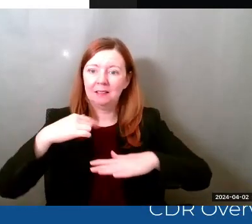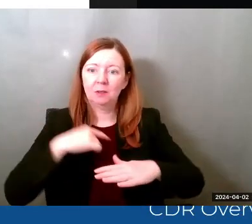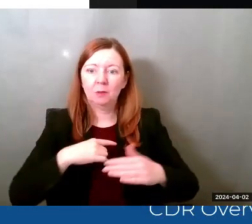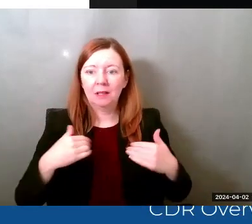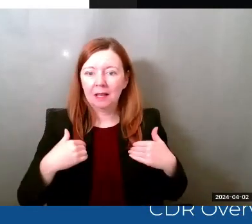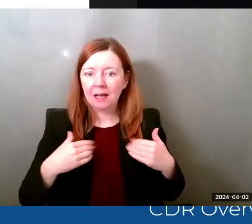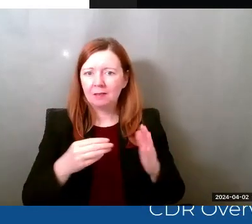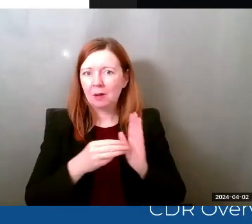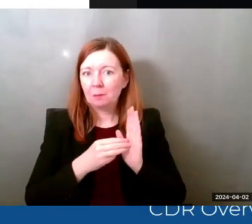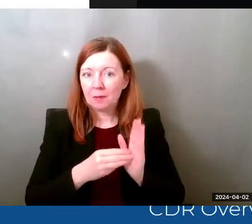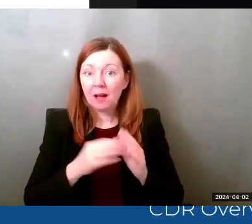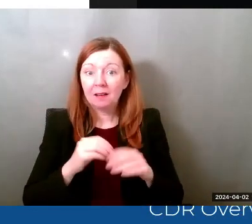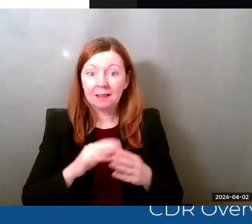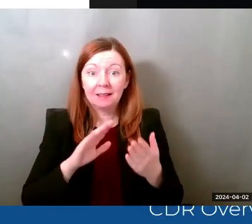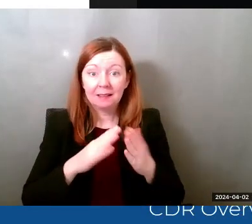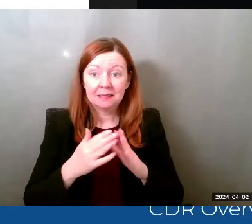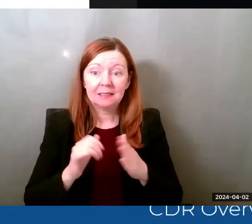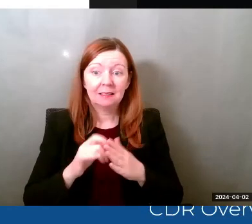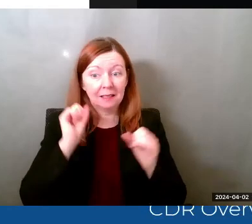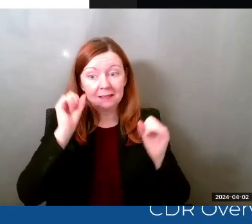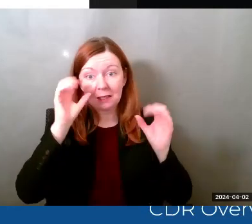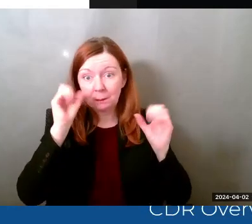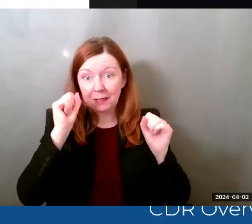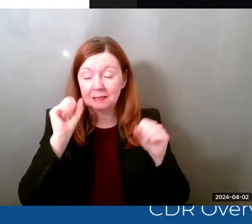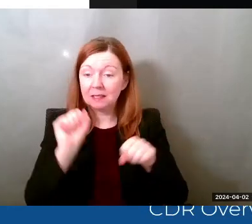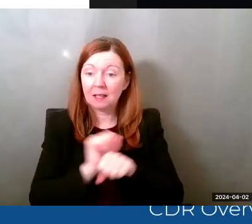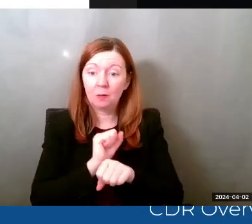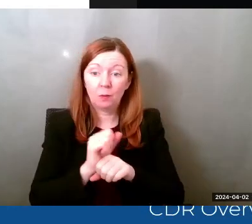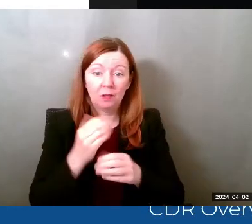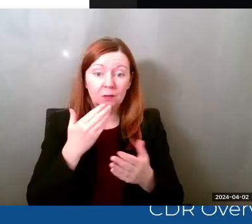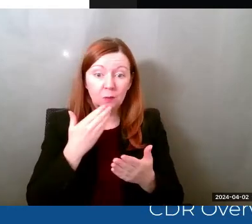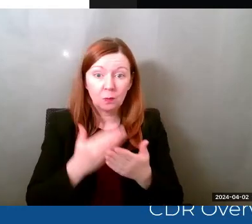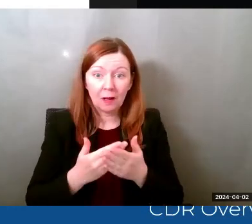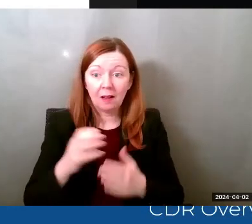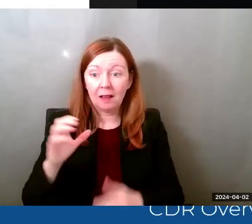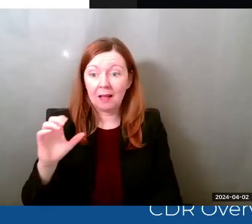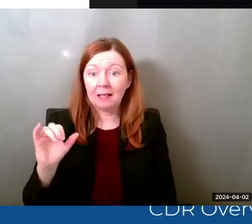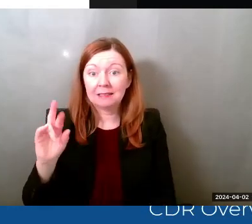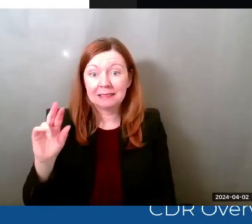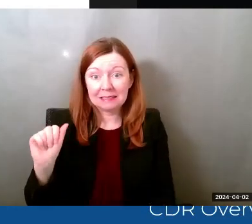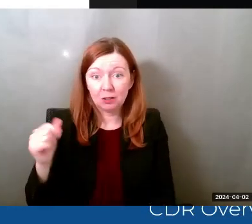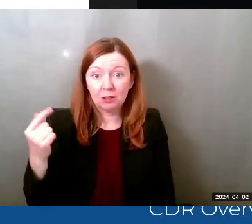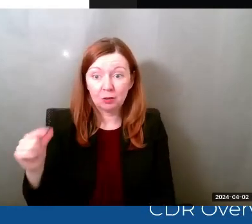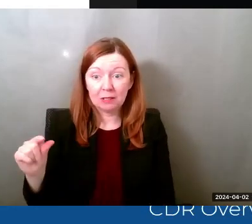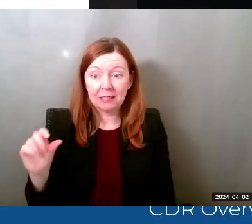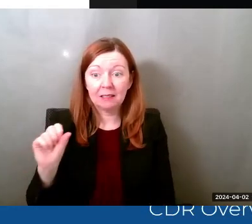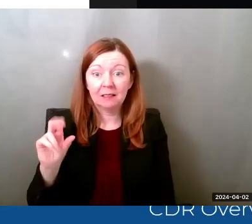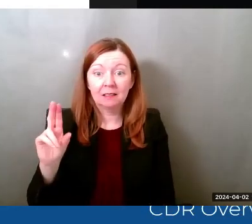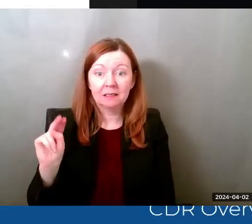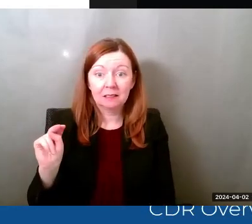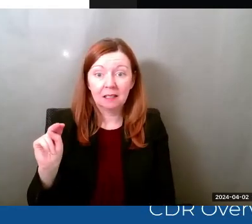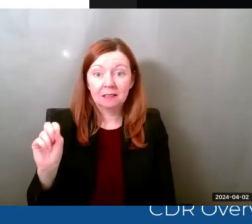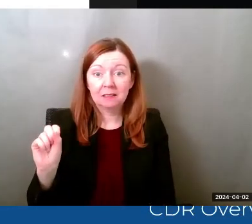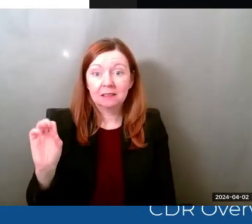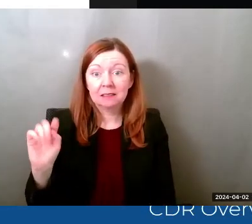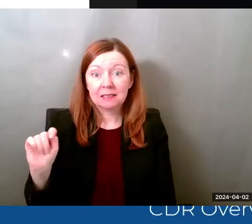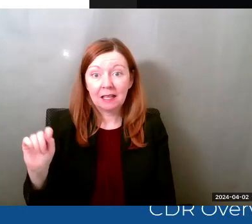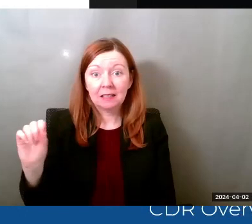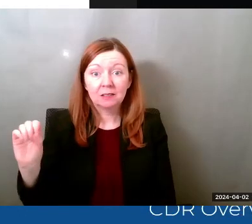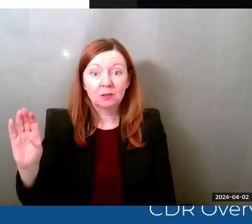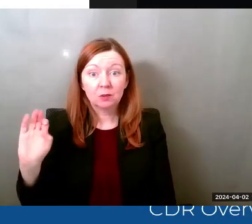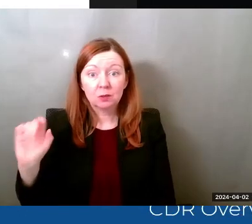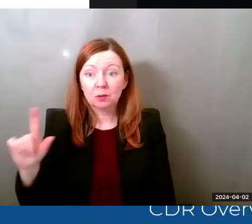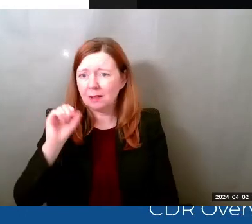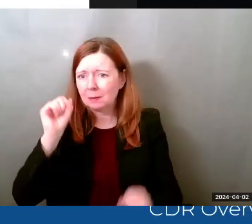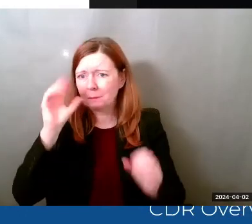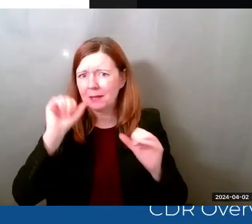a model in the city that is amazing and works well at Sierra Green, Sunset Social. It's amazing how they use that